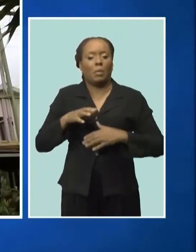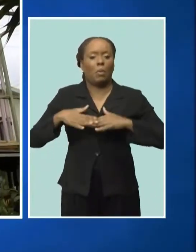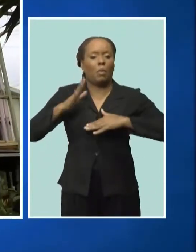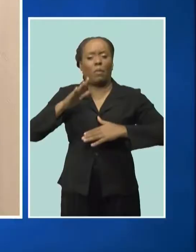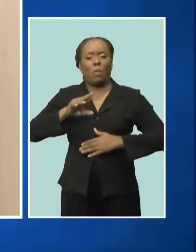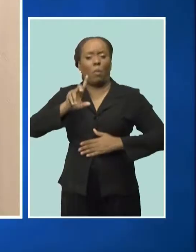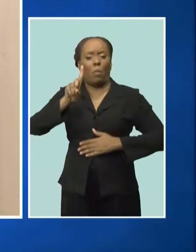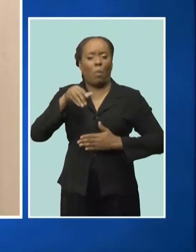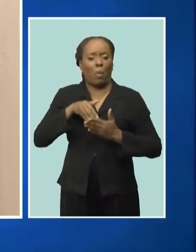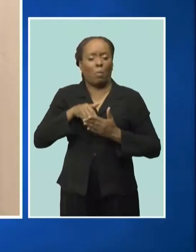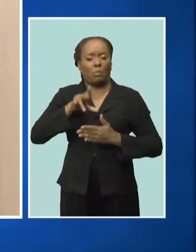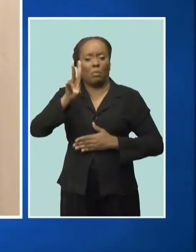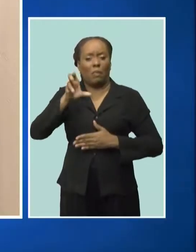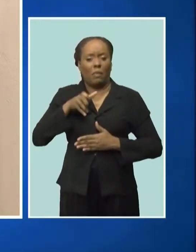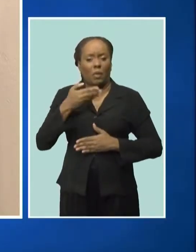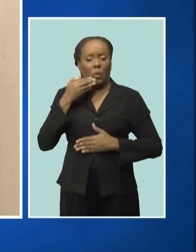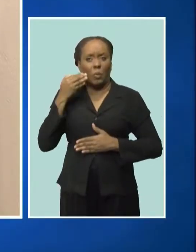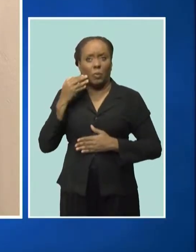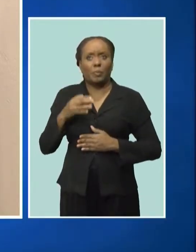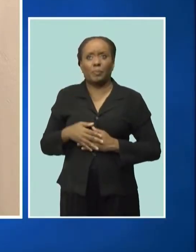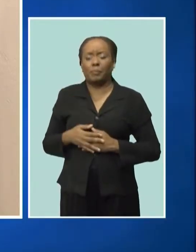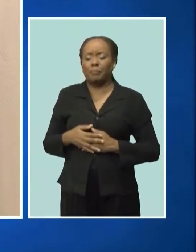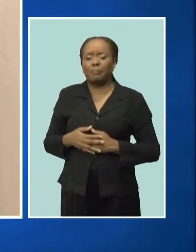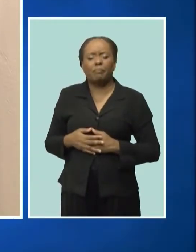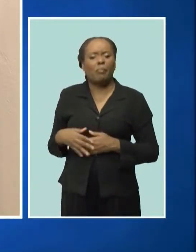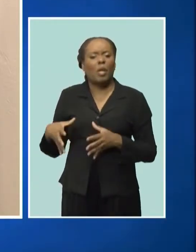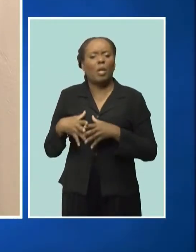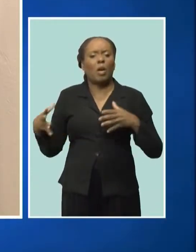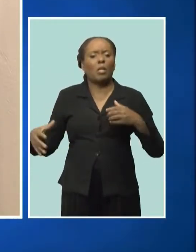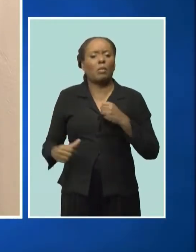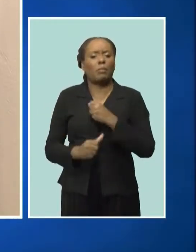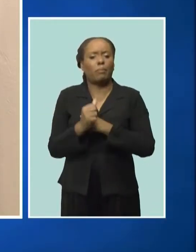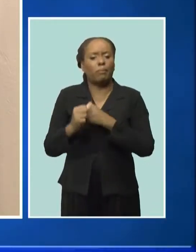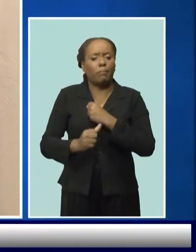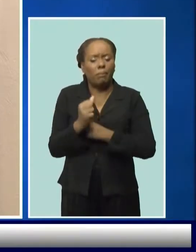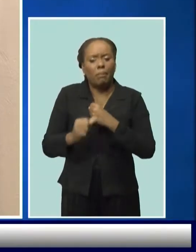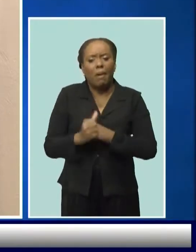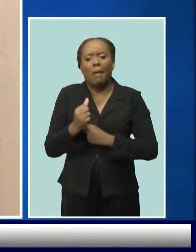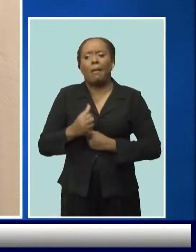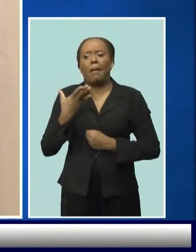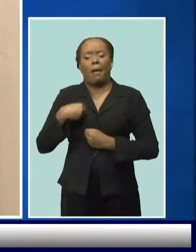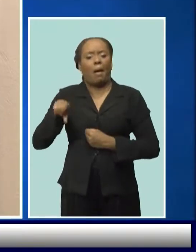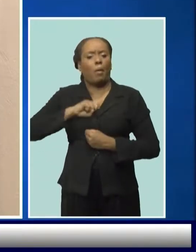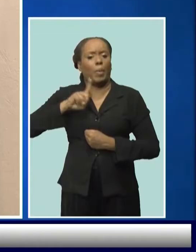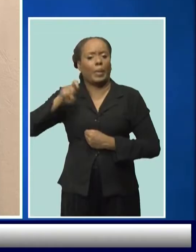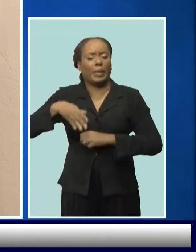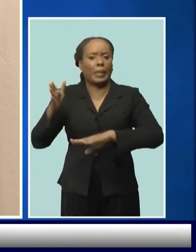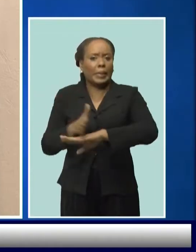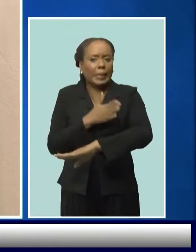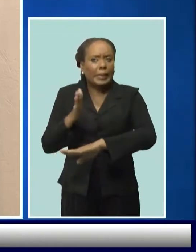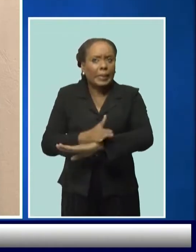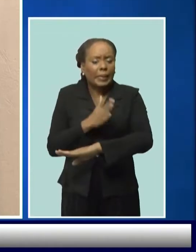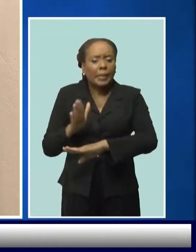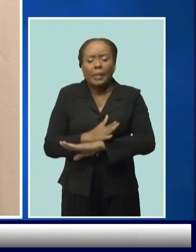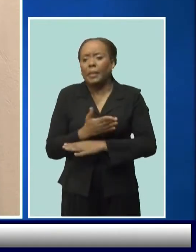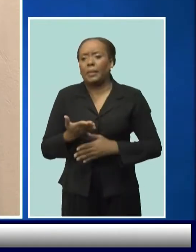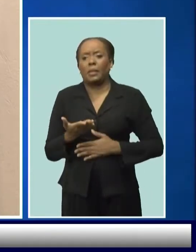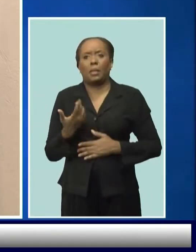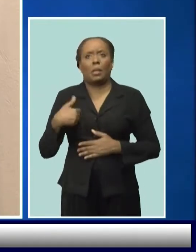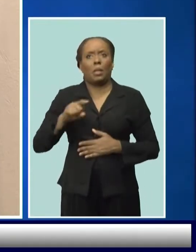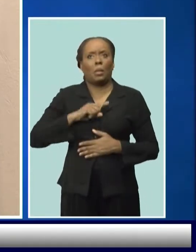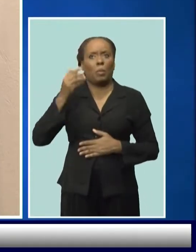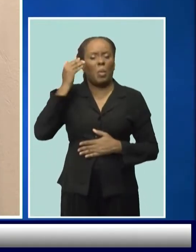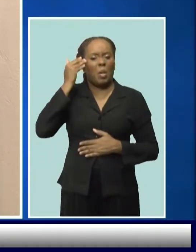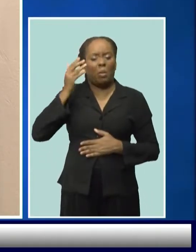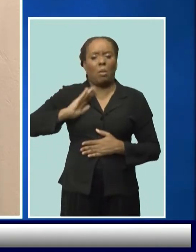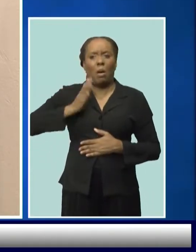phenomena threaten the advances we as developing states have made towards sustainable development and places our minute, fragile, open